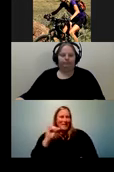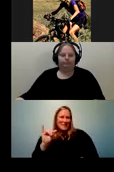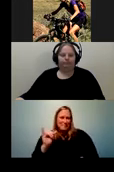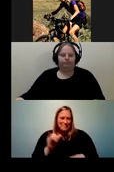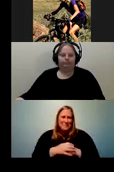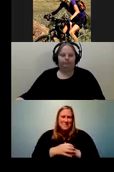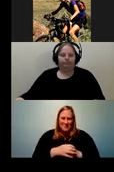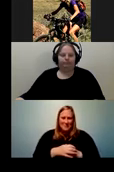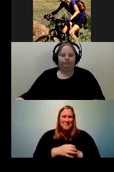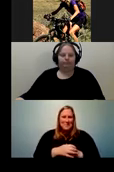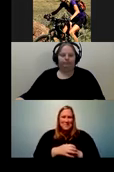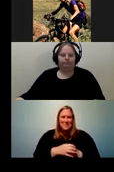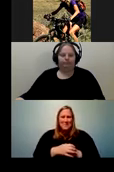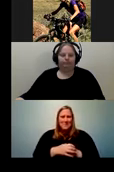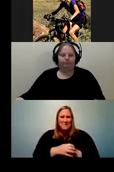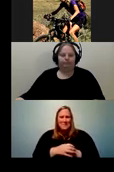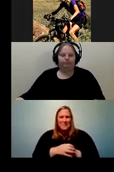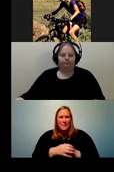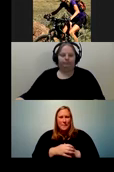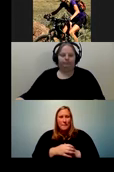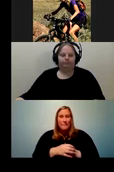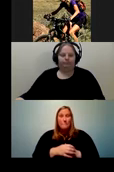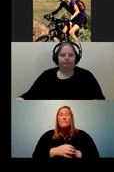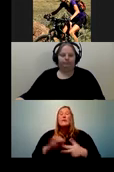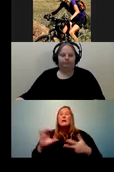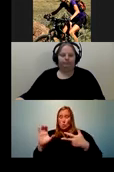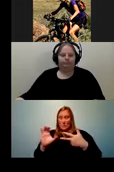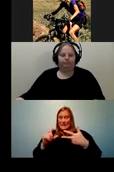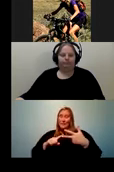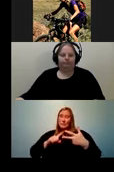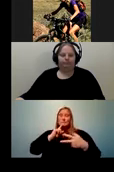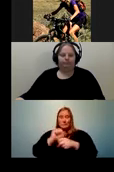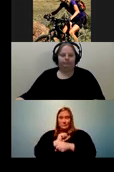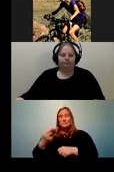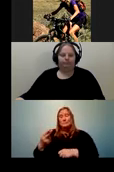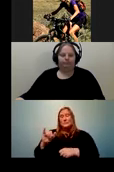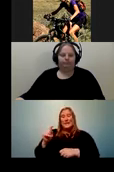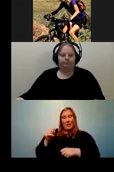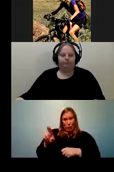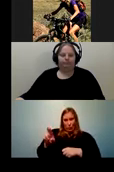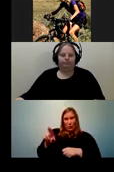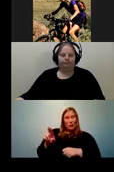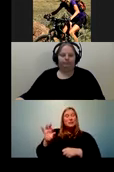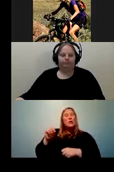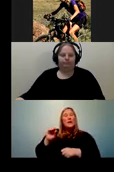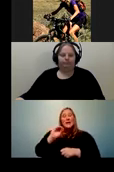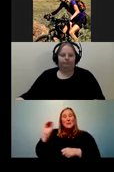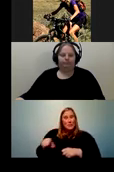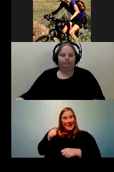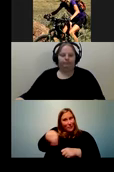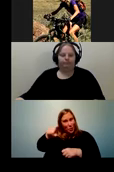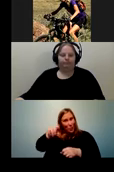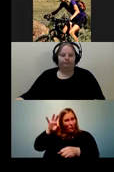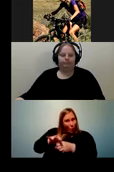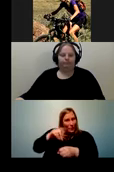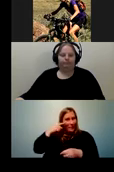I think so too. We got to see some really interesting comments. So candidate C was Hitler. So 90% of you, I'm guessing, voted C. So